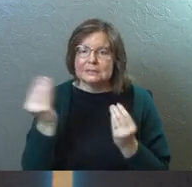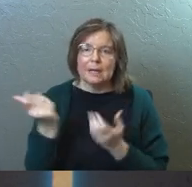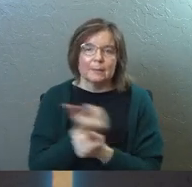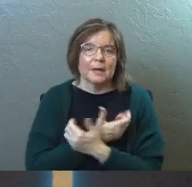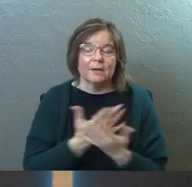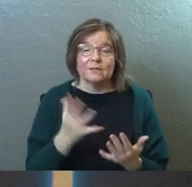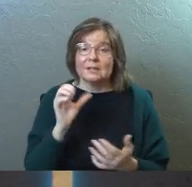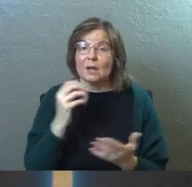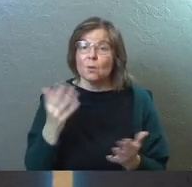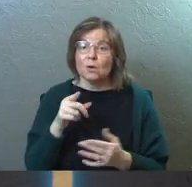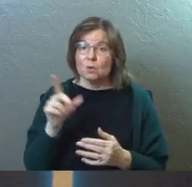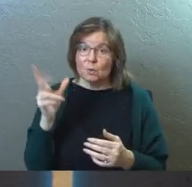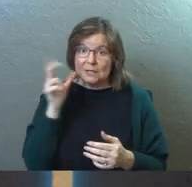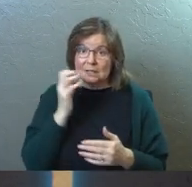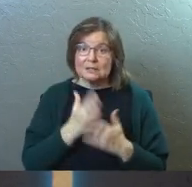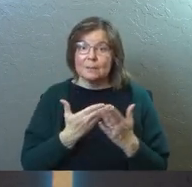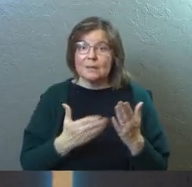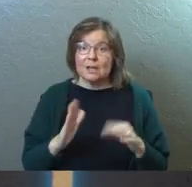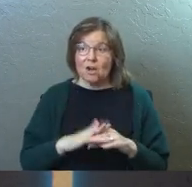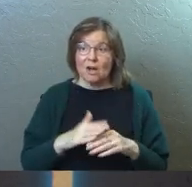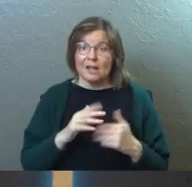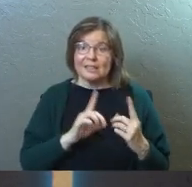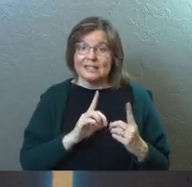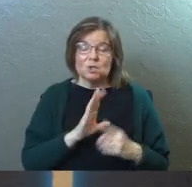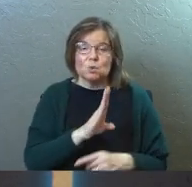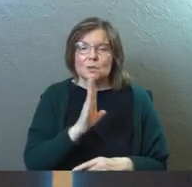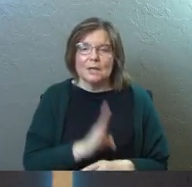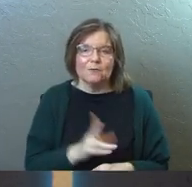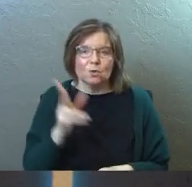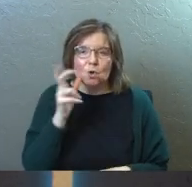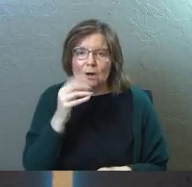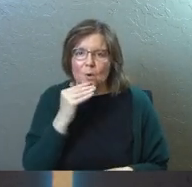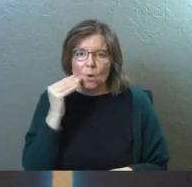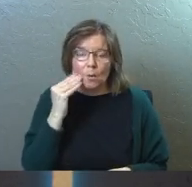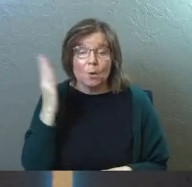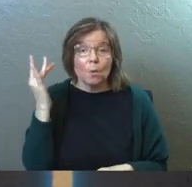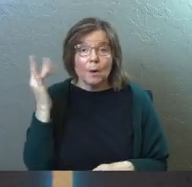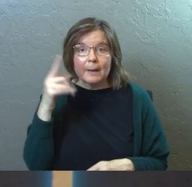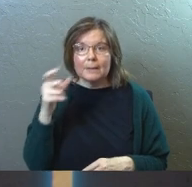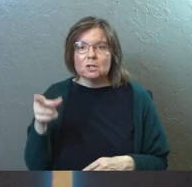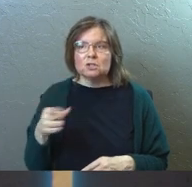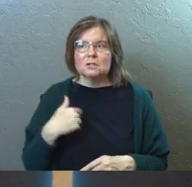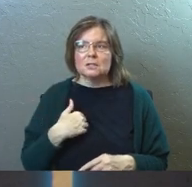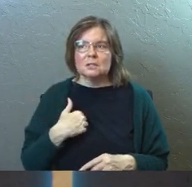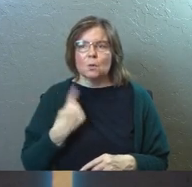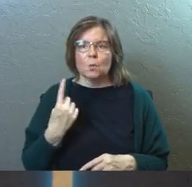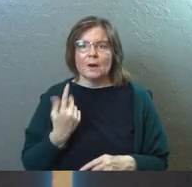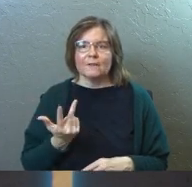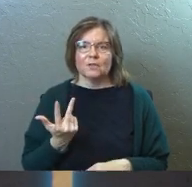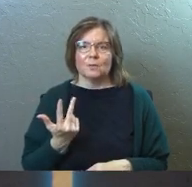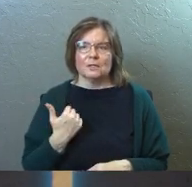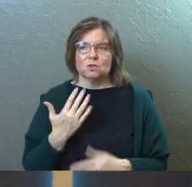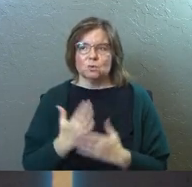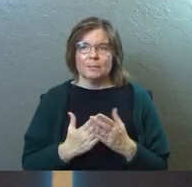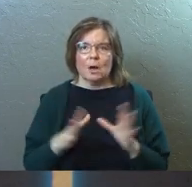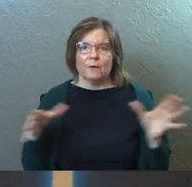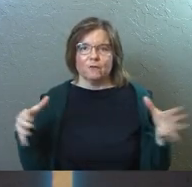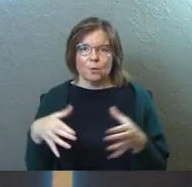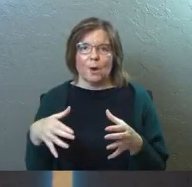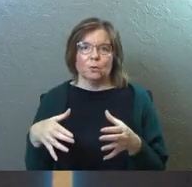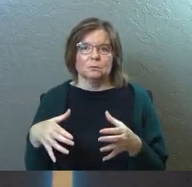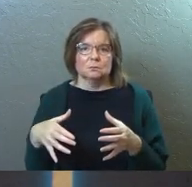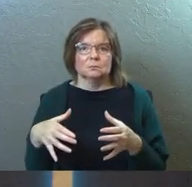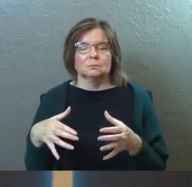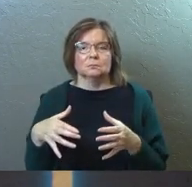me everything. Guess what? You're going to hear some things on that date you never would have heard at home. Why? Because she was one of three and she was part of a